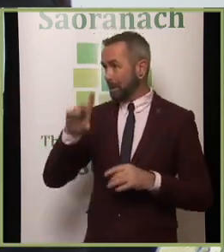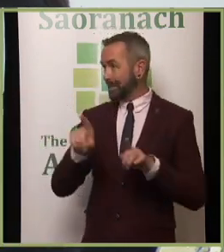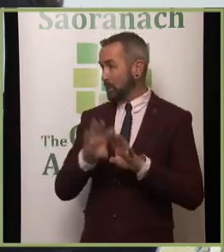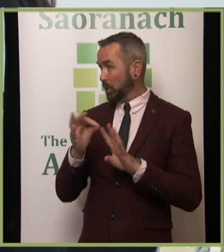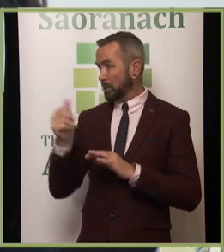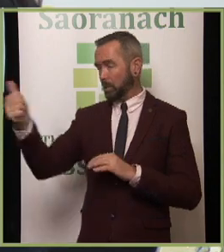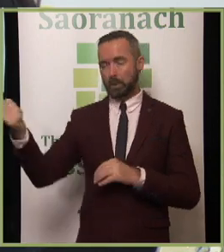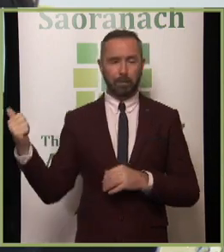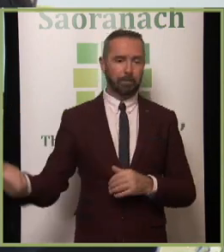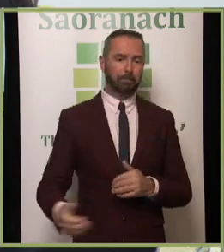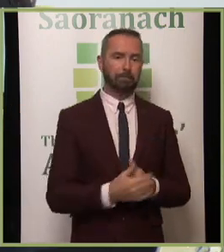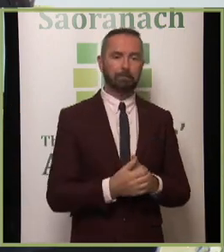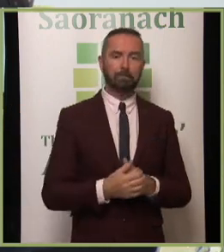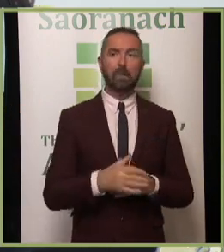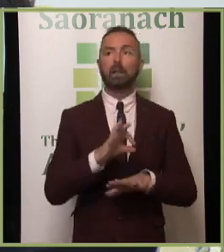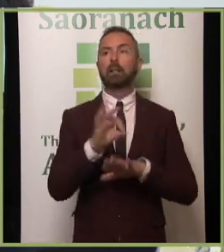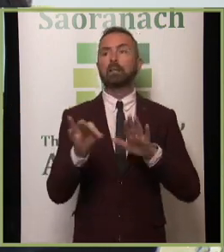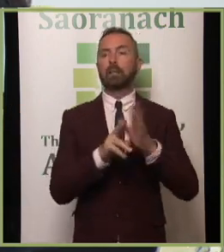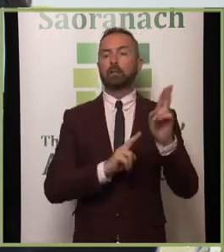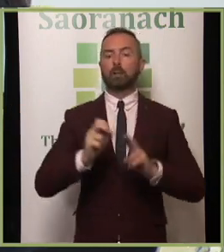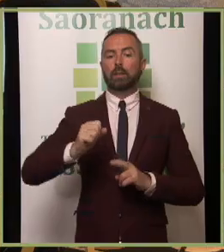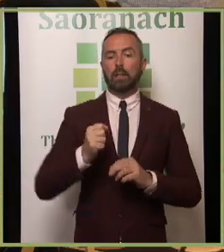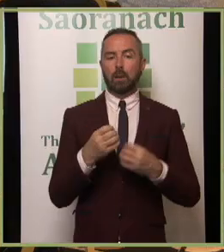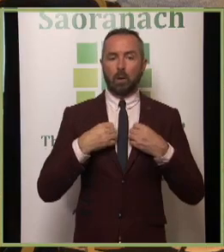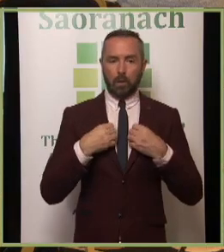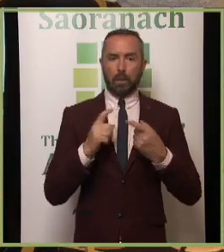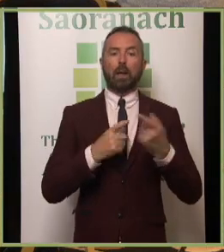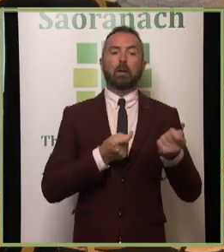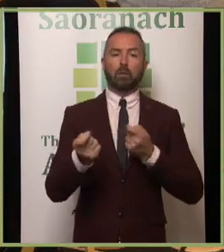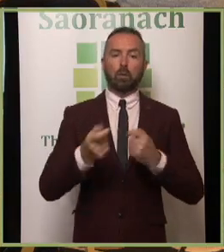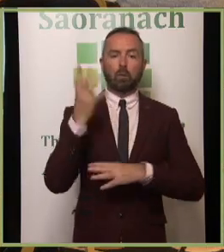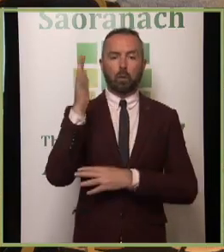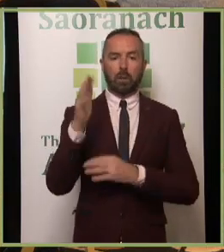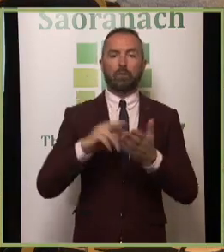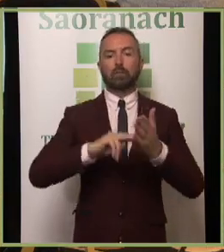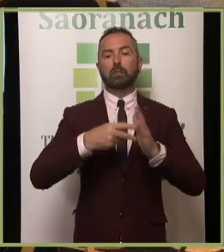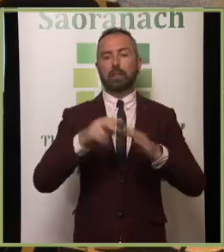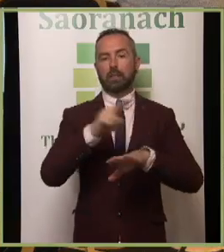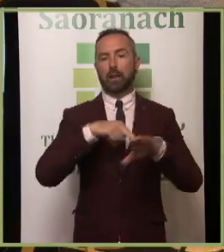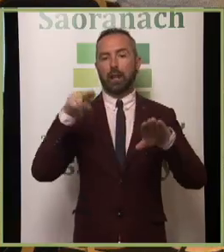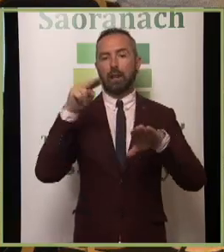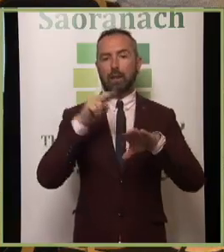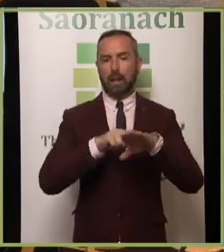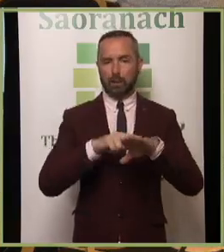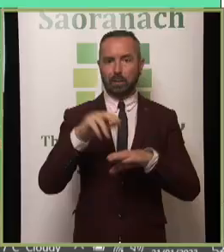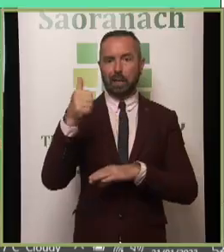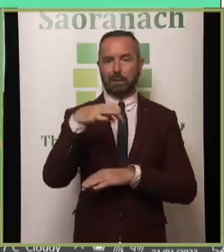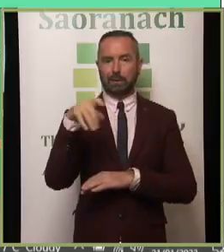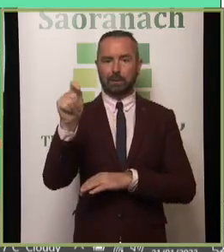now, with this, the state should maintain ownership and control of state-owned woodlands as a strategic national